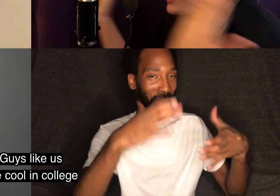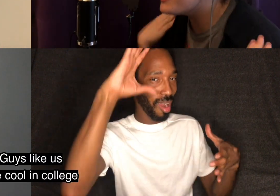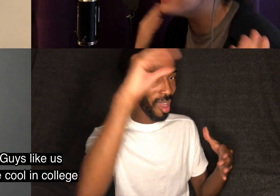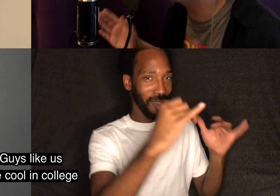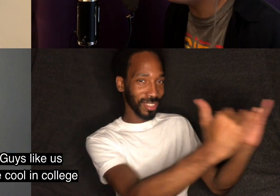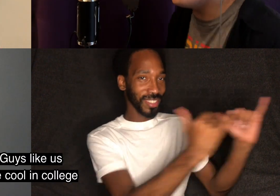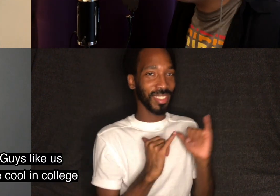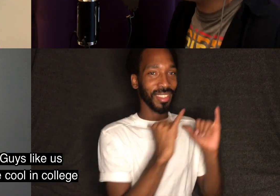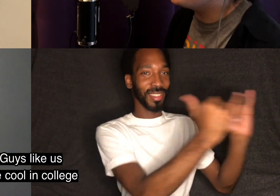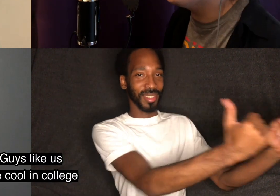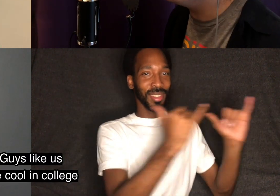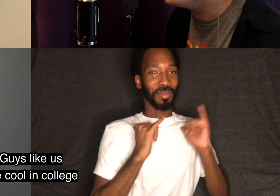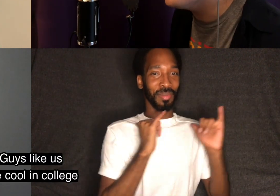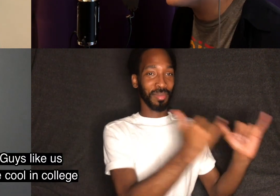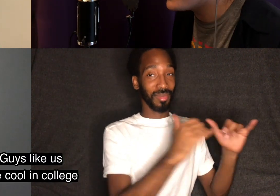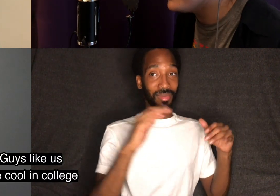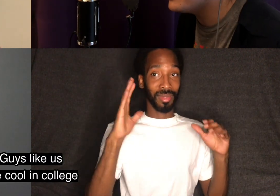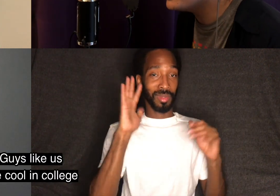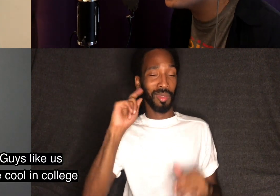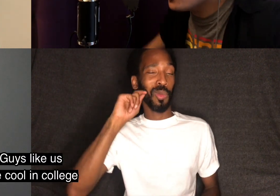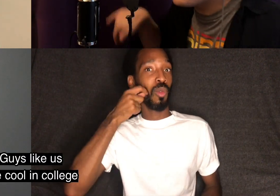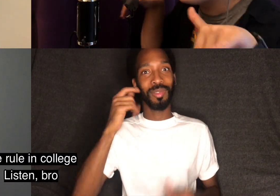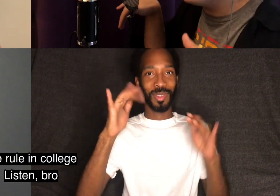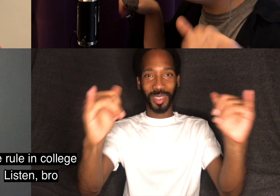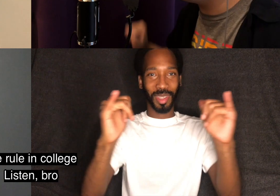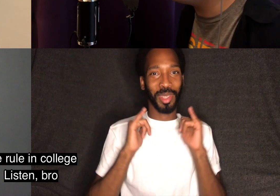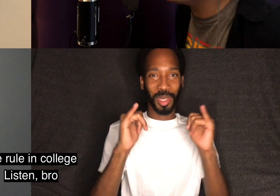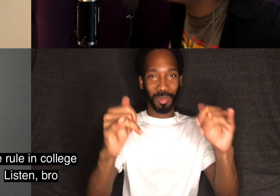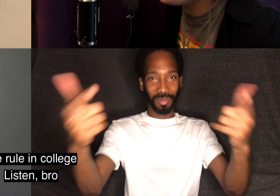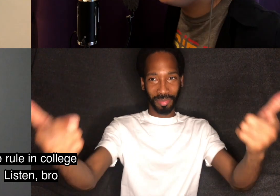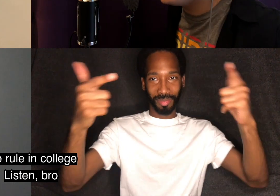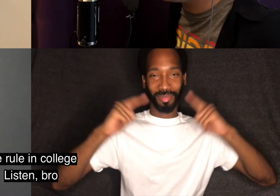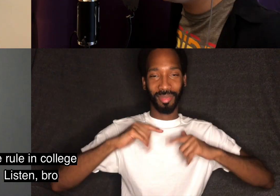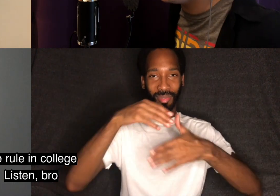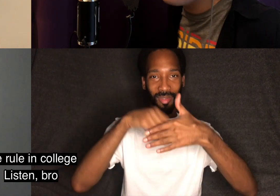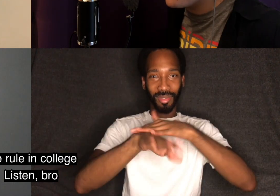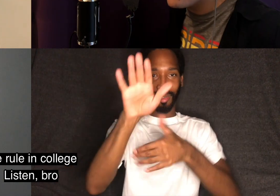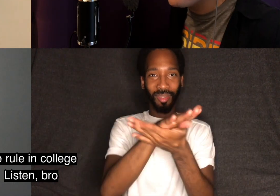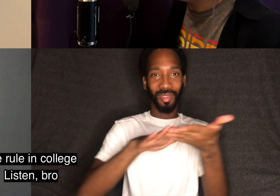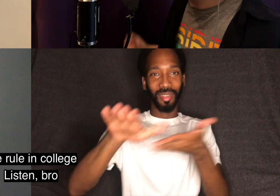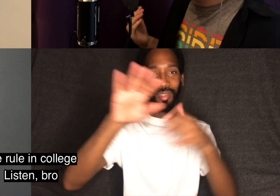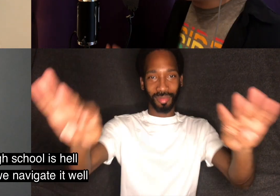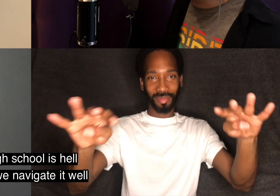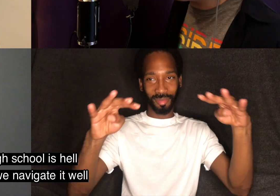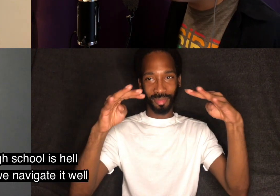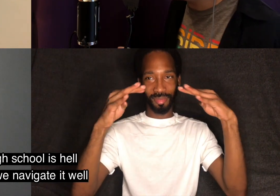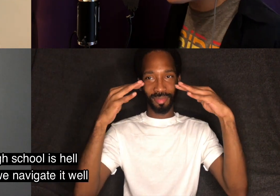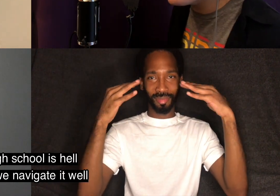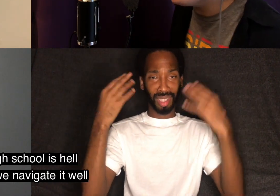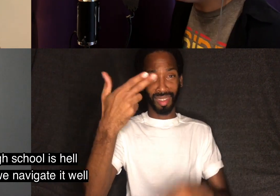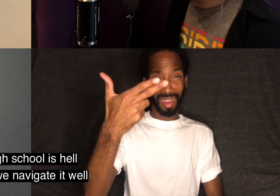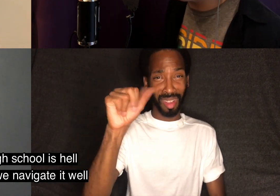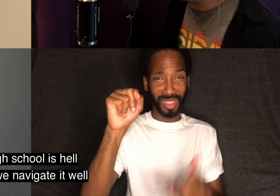Guys like us are cool in college, we rule in college, listen bro. High school